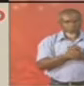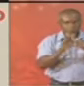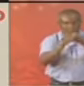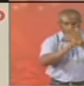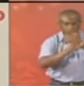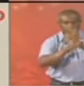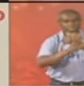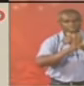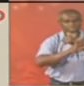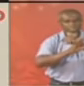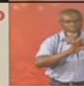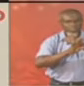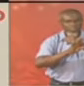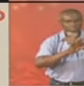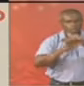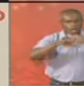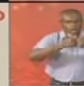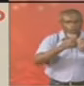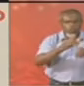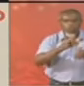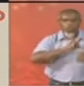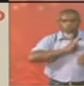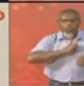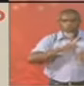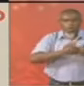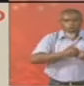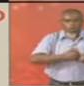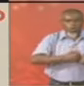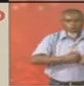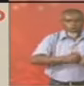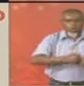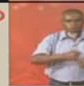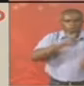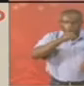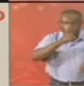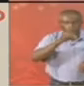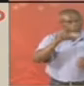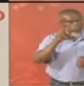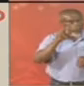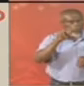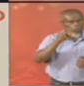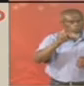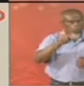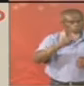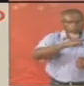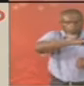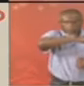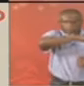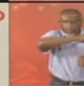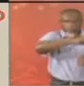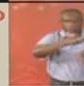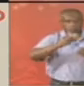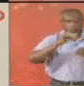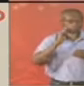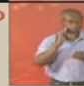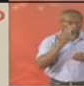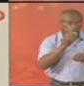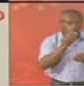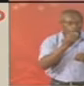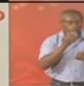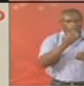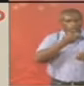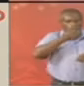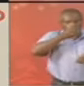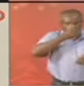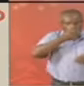we do when we cough, the coughing into a tissue preferably, discarding the tissue, washing your hands. If tissue isn't available, coughing into the